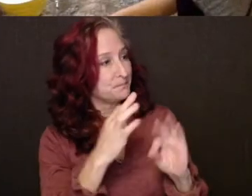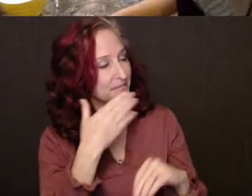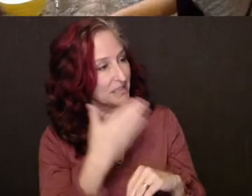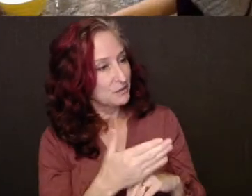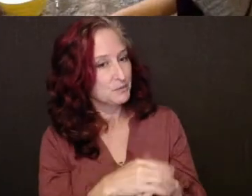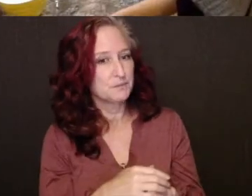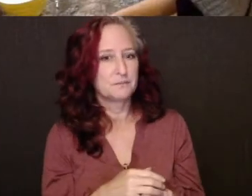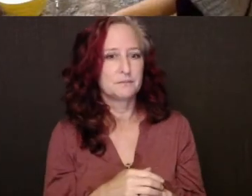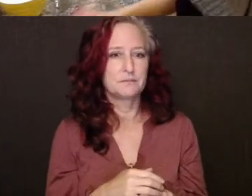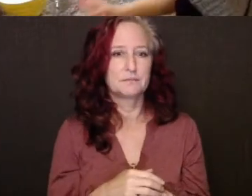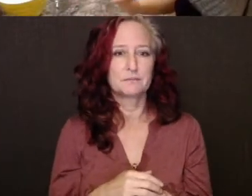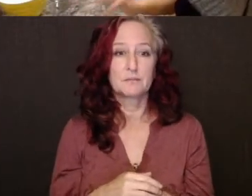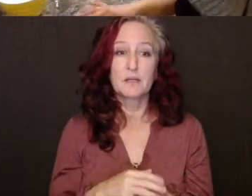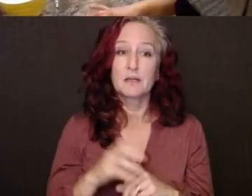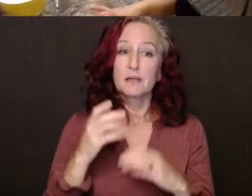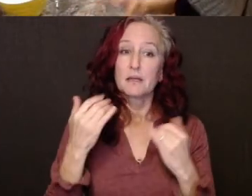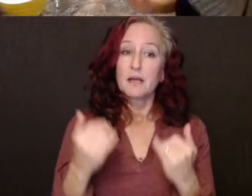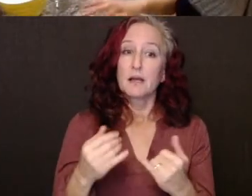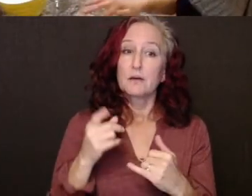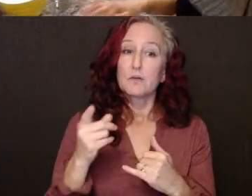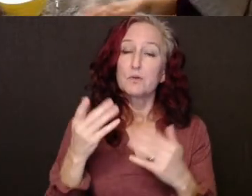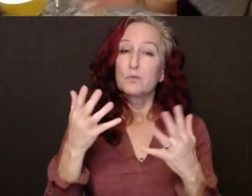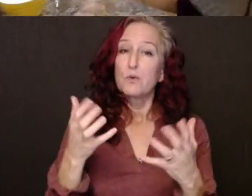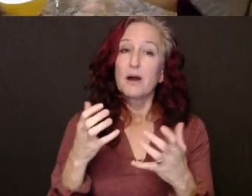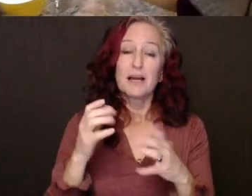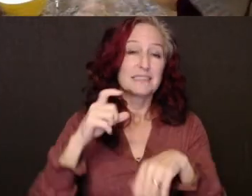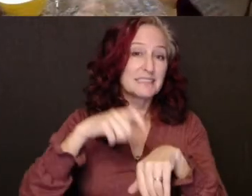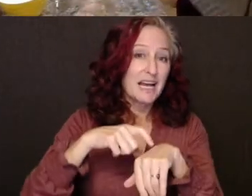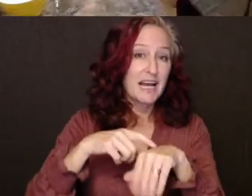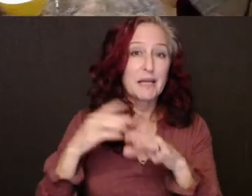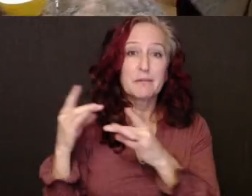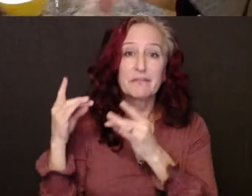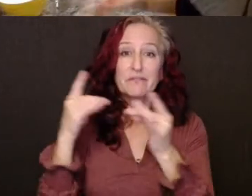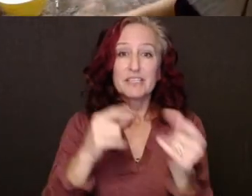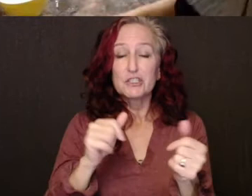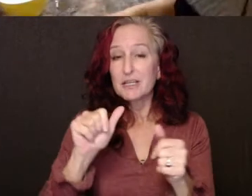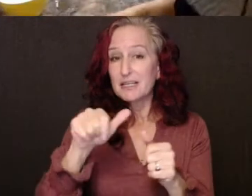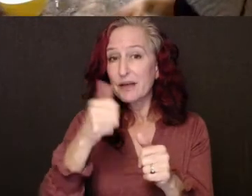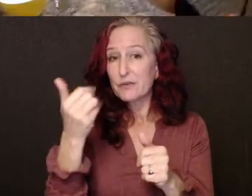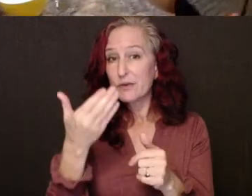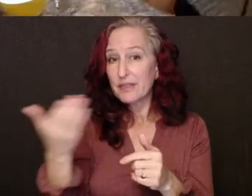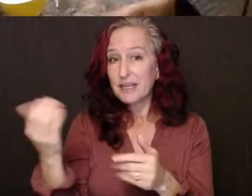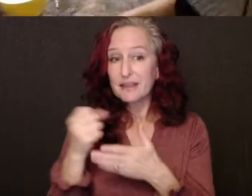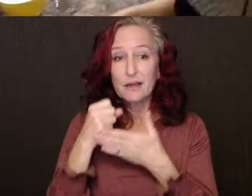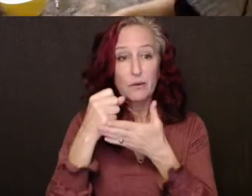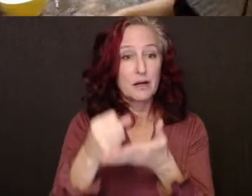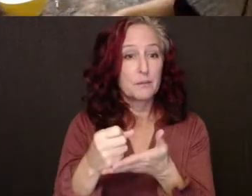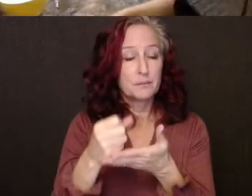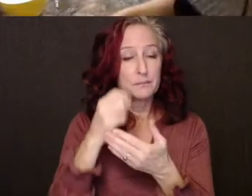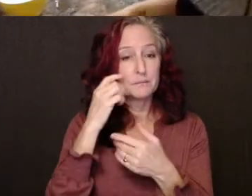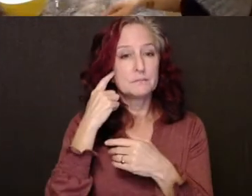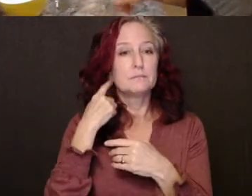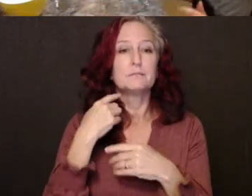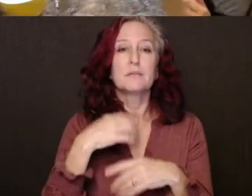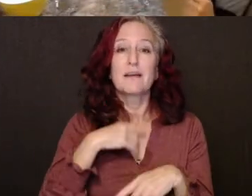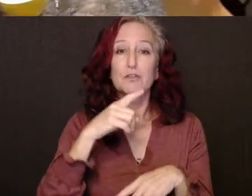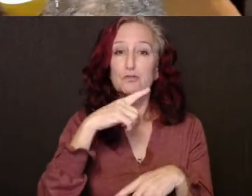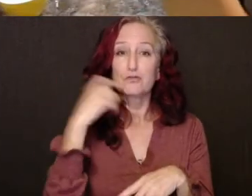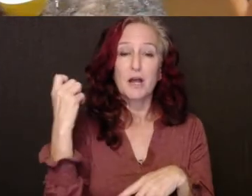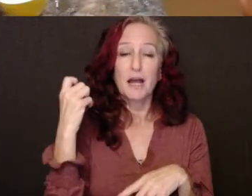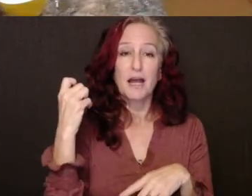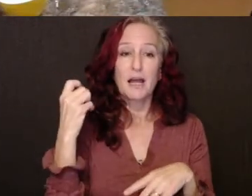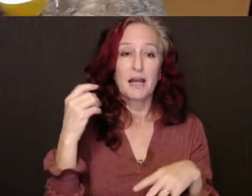done that a few times, have the batter set overnight, and it works, it rises just as well.